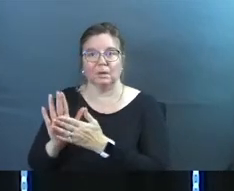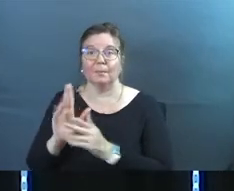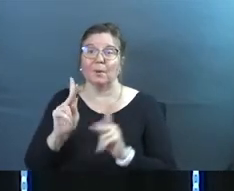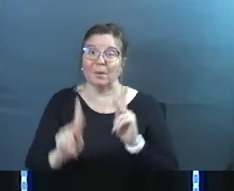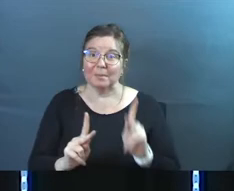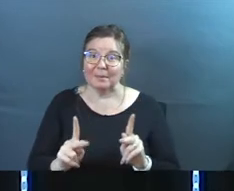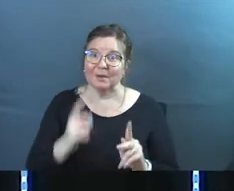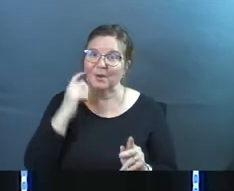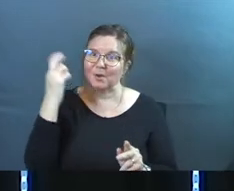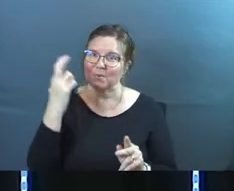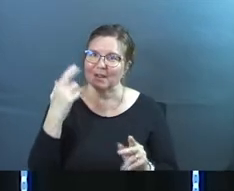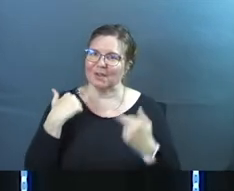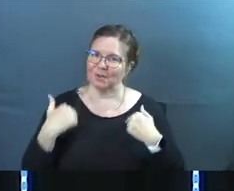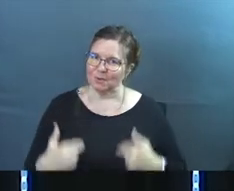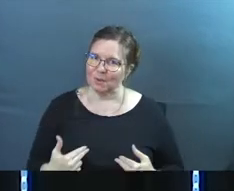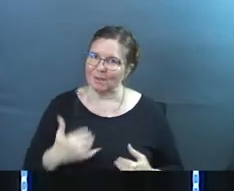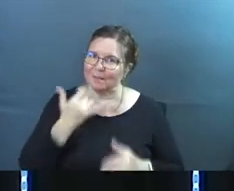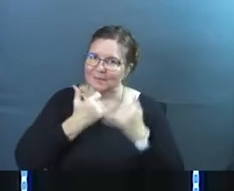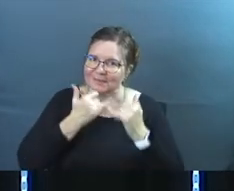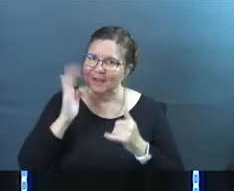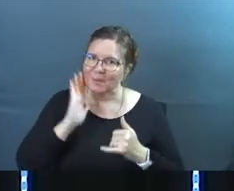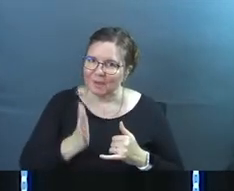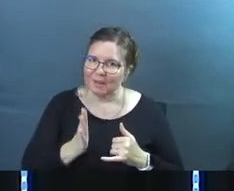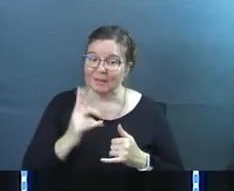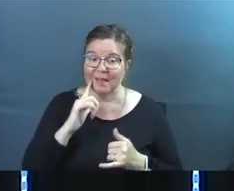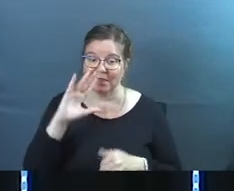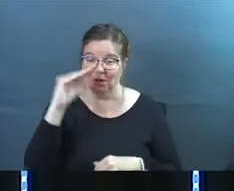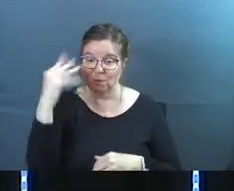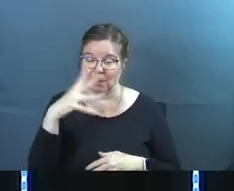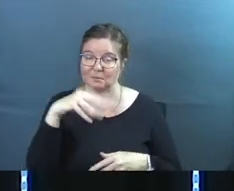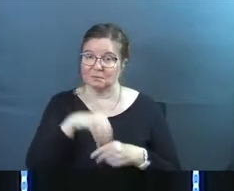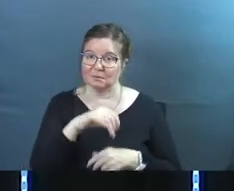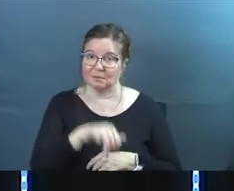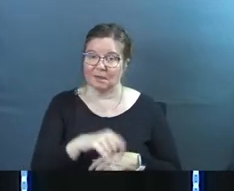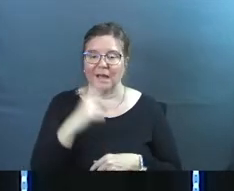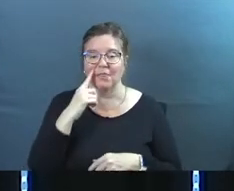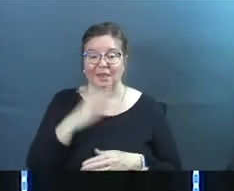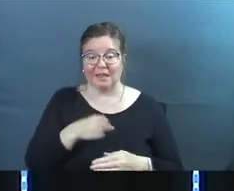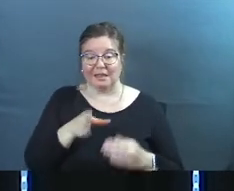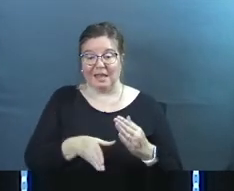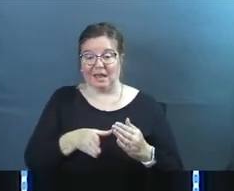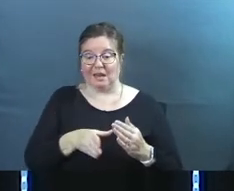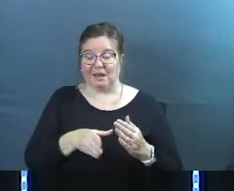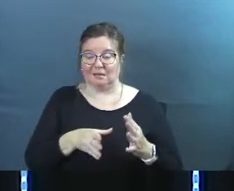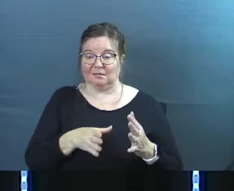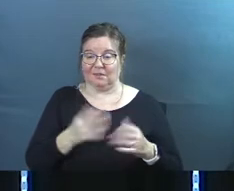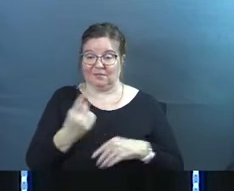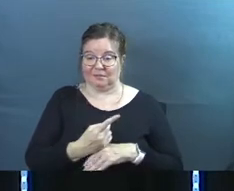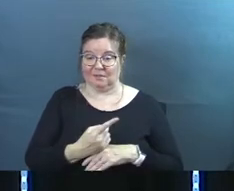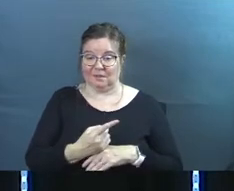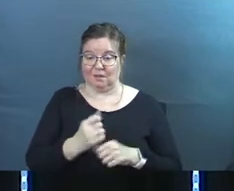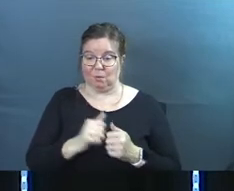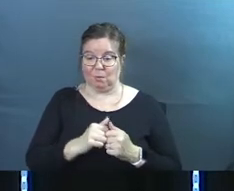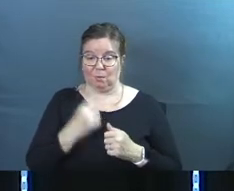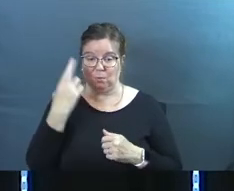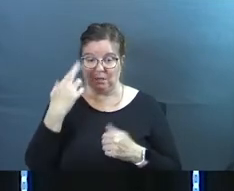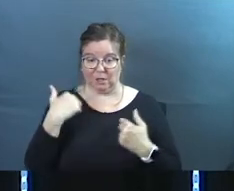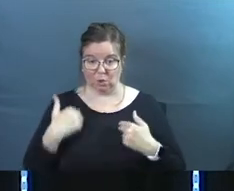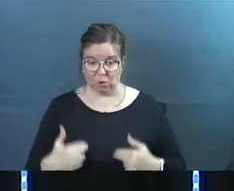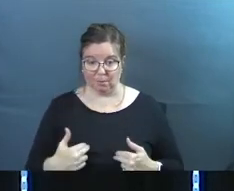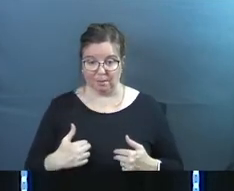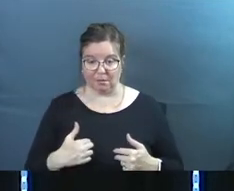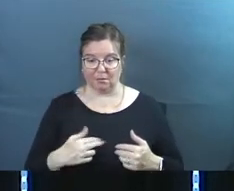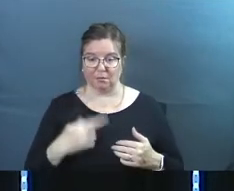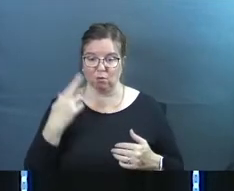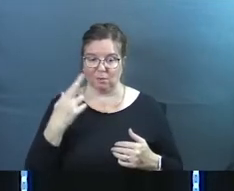people and I think that there's grace in that. I think at the end of being disillusioned with humanity we start